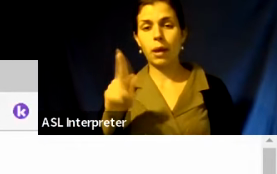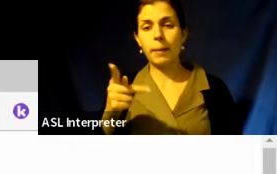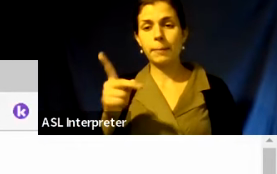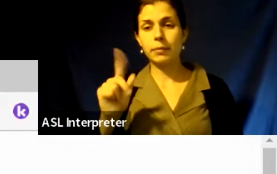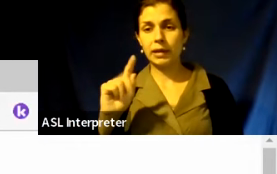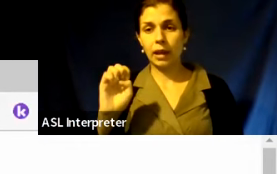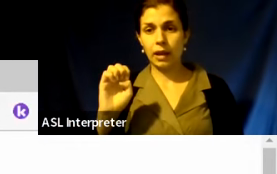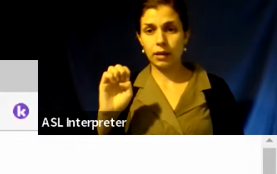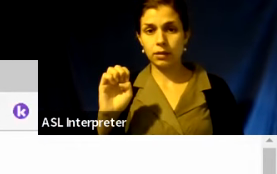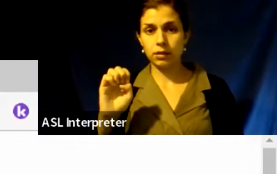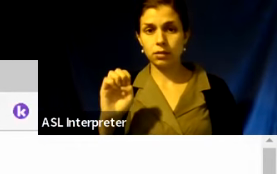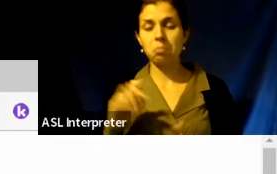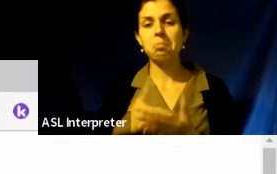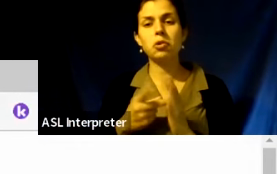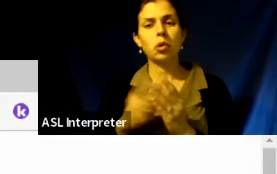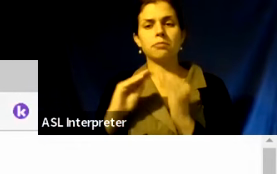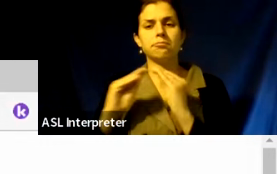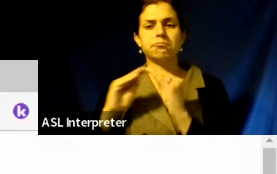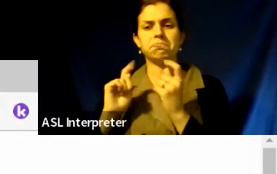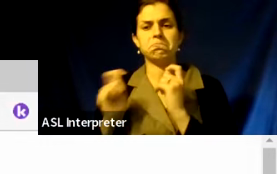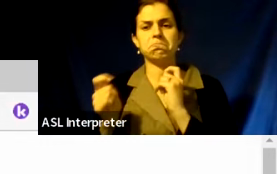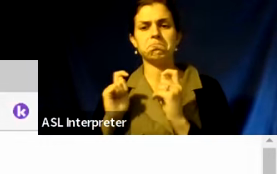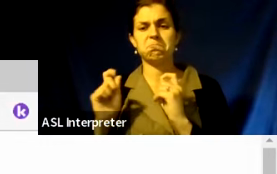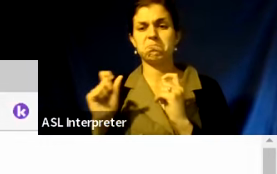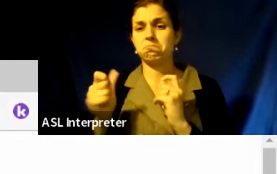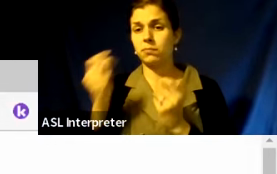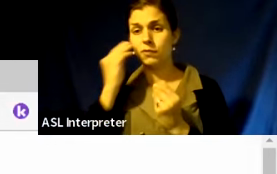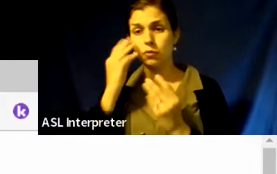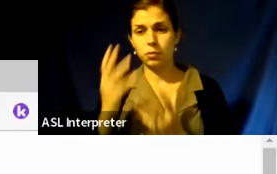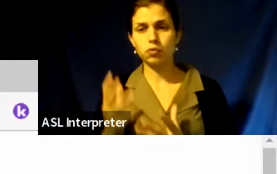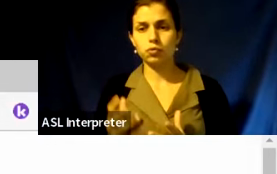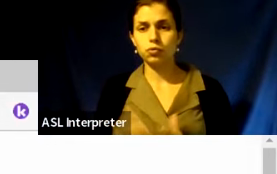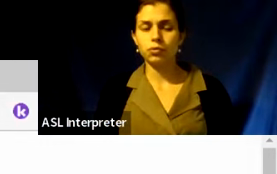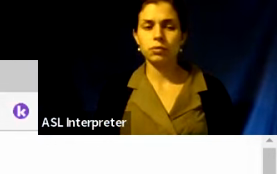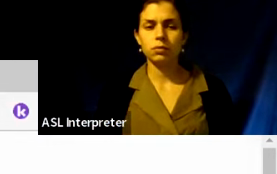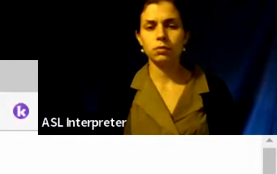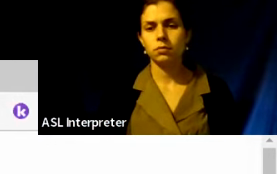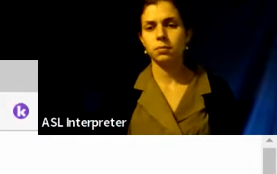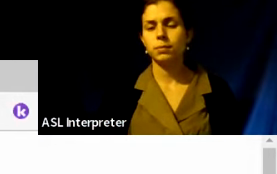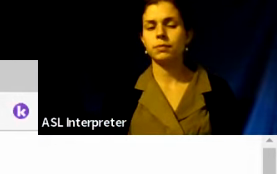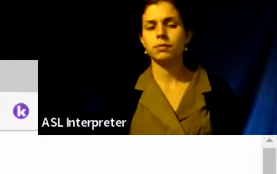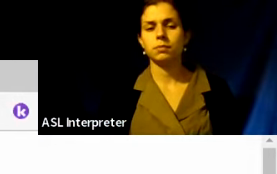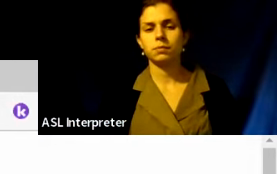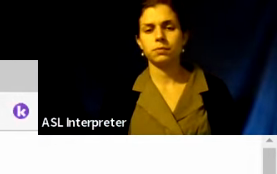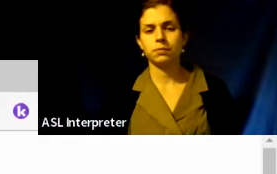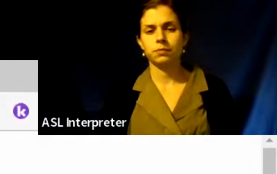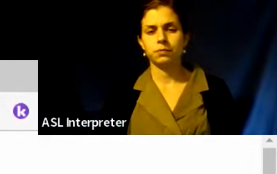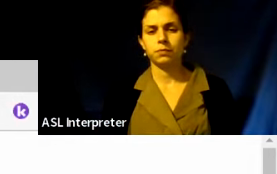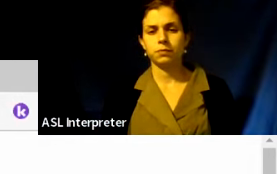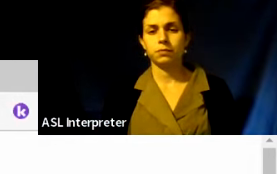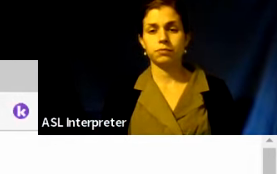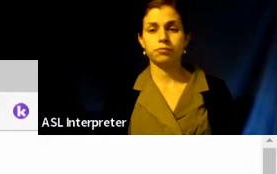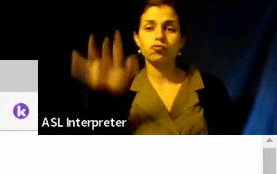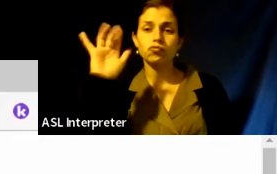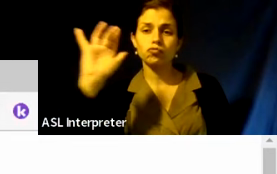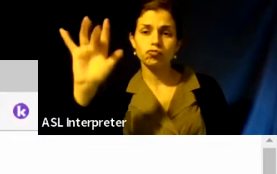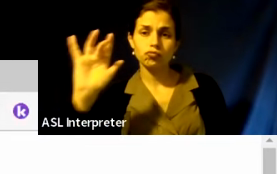ahead and update your student information just by following these